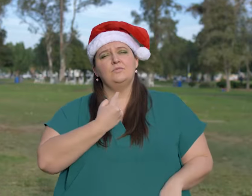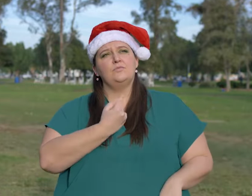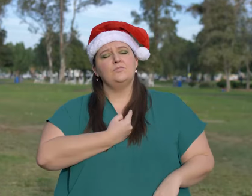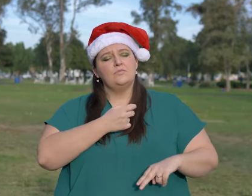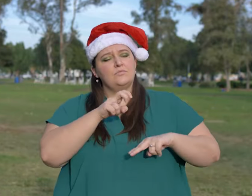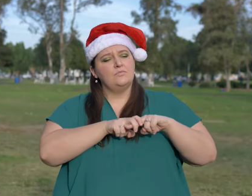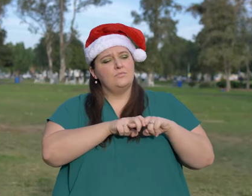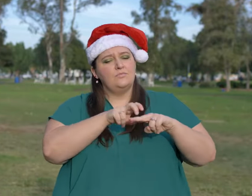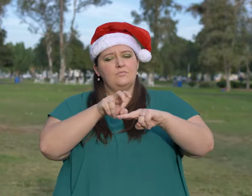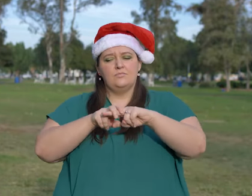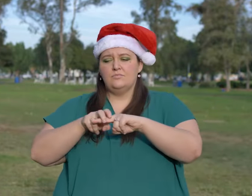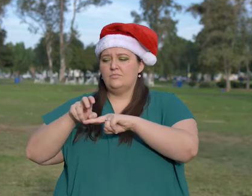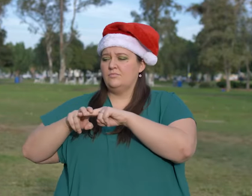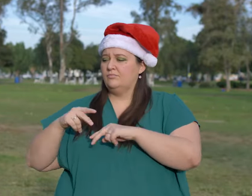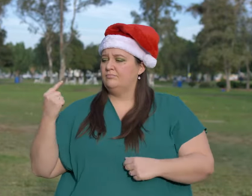sitting all